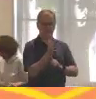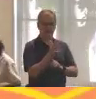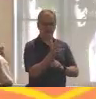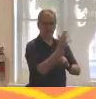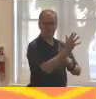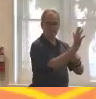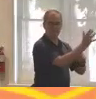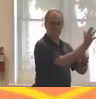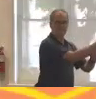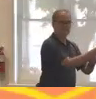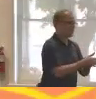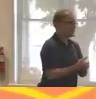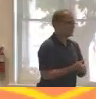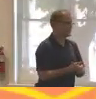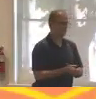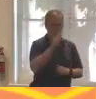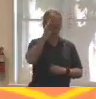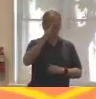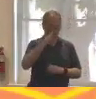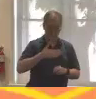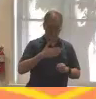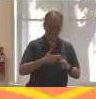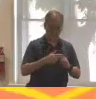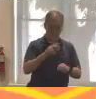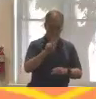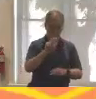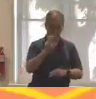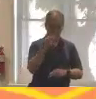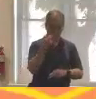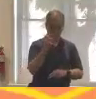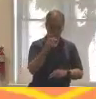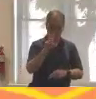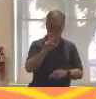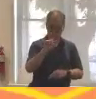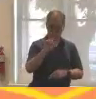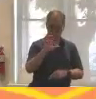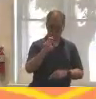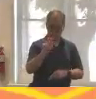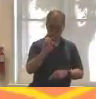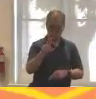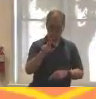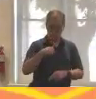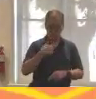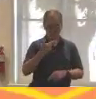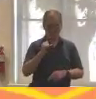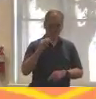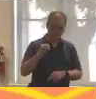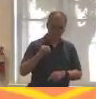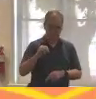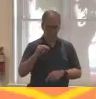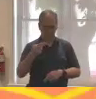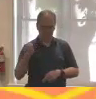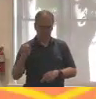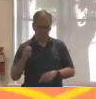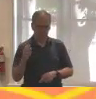First question. Thank you so much, Serena. Hello, everyone. My name is Victor. My pronouns he and him. I'm an education and training specialist from the